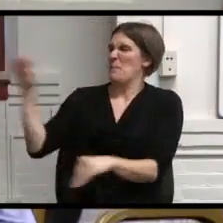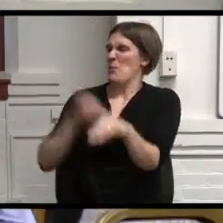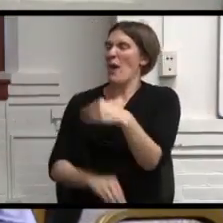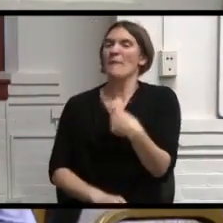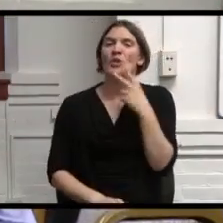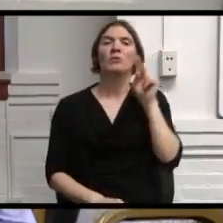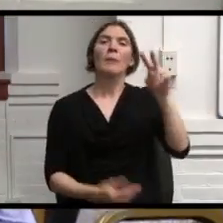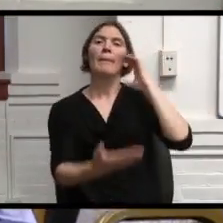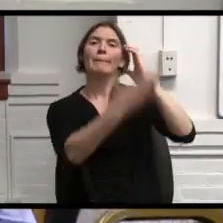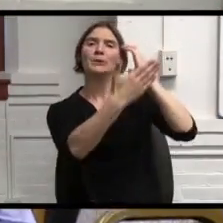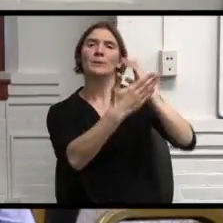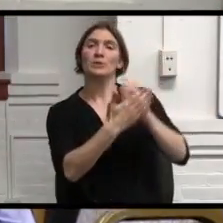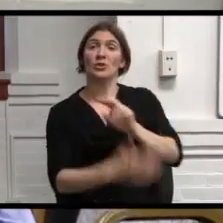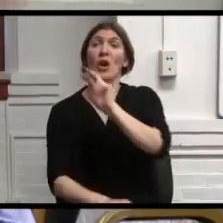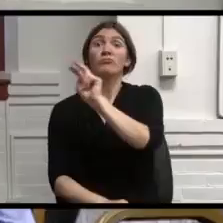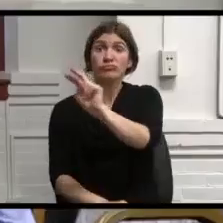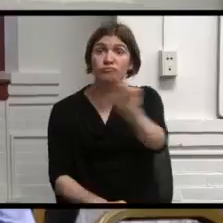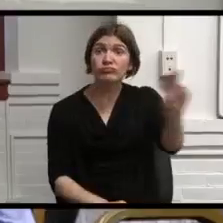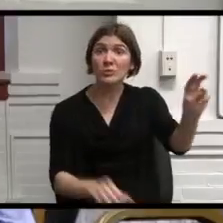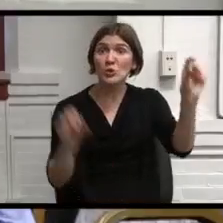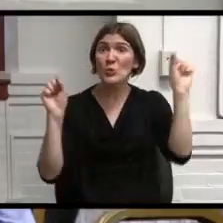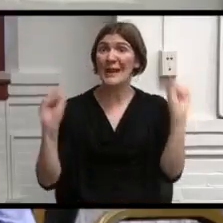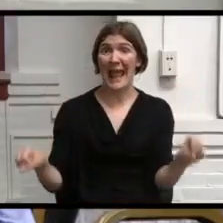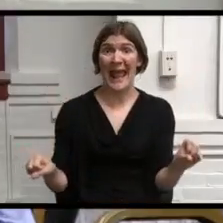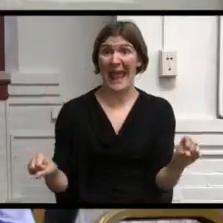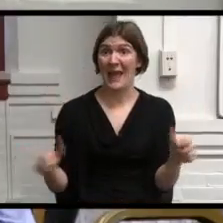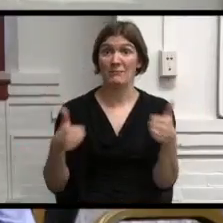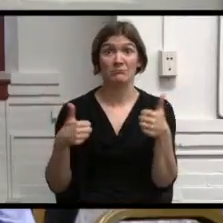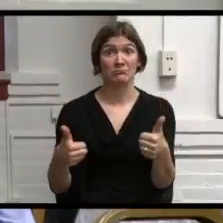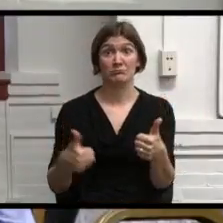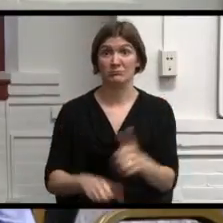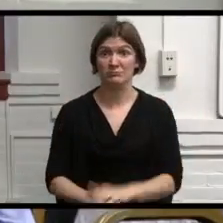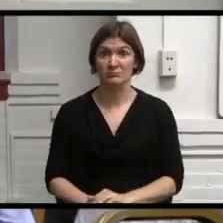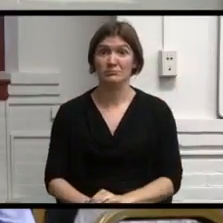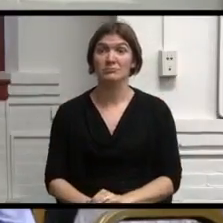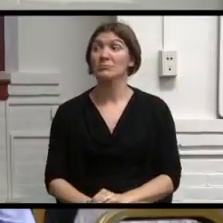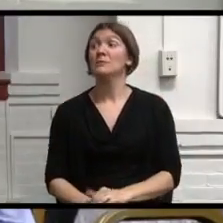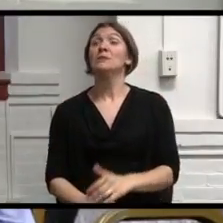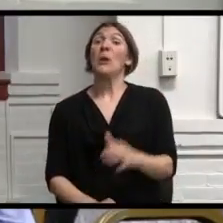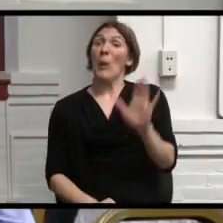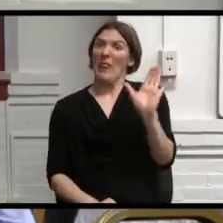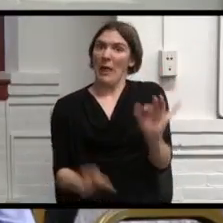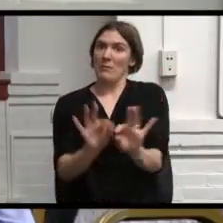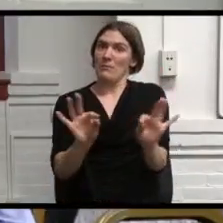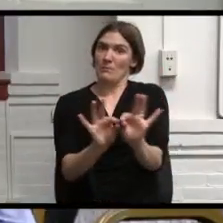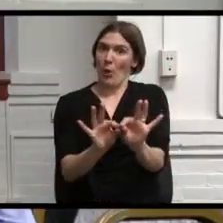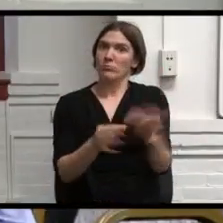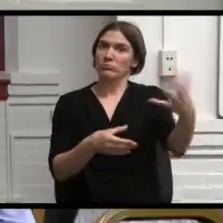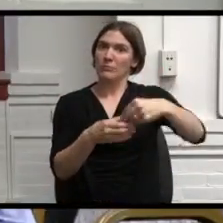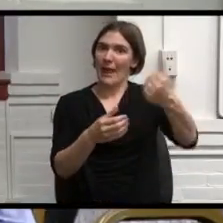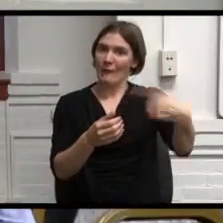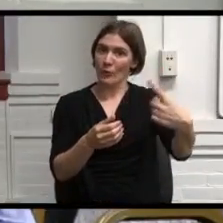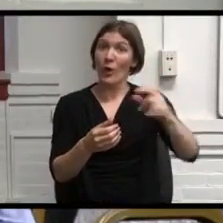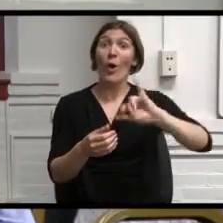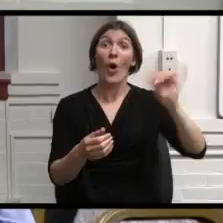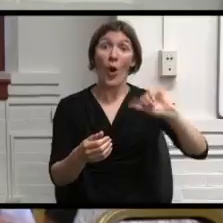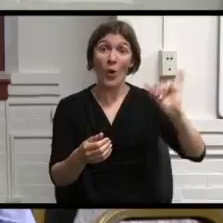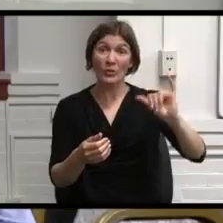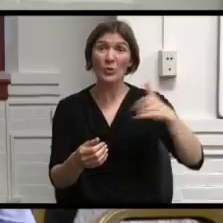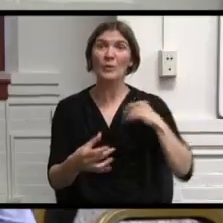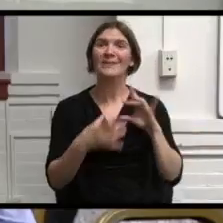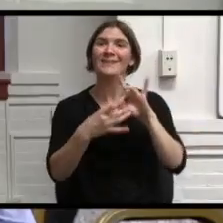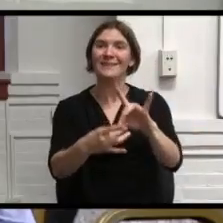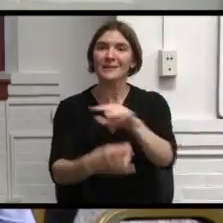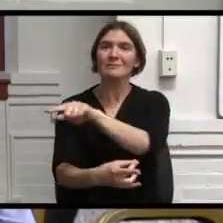movement, then you can enjoy the festival. And we make that really important. We also try to connect ourselves to